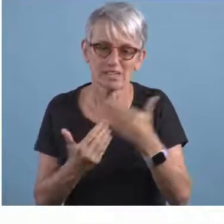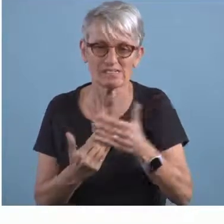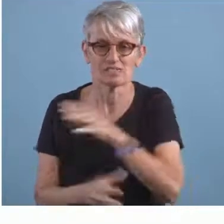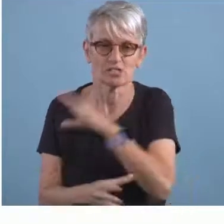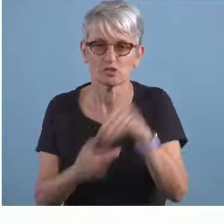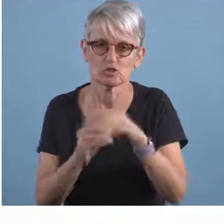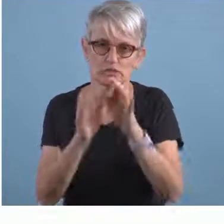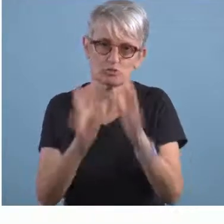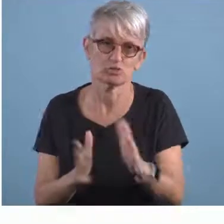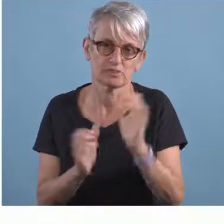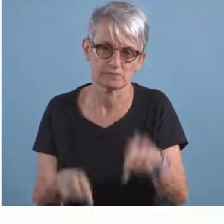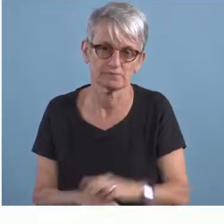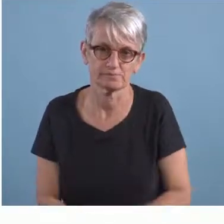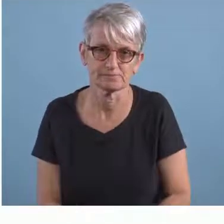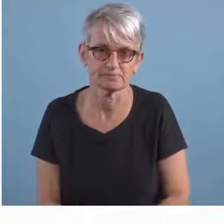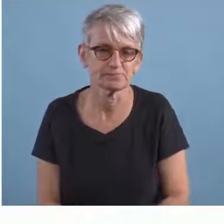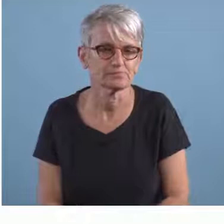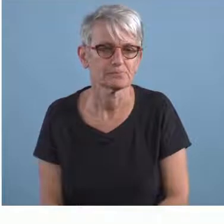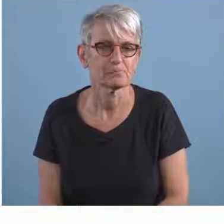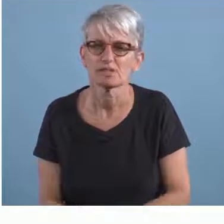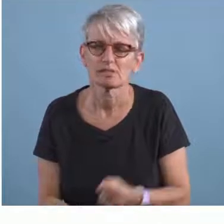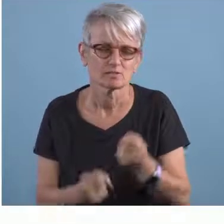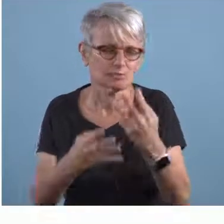interpreter. So lots of